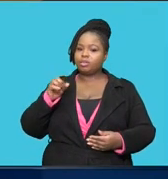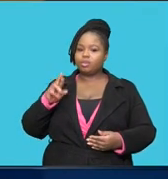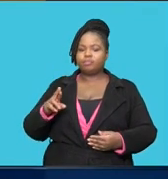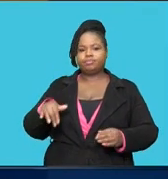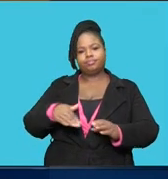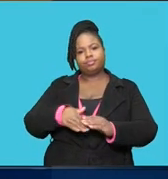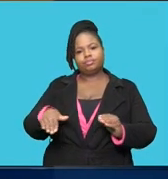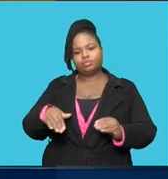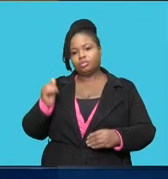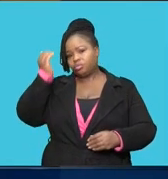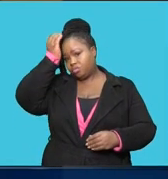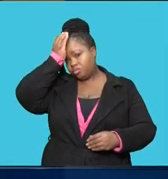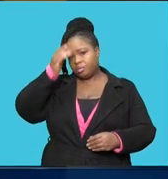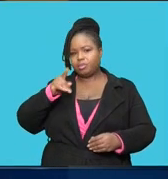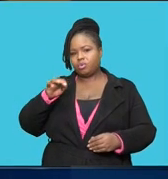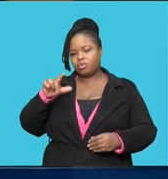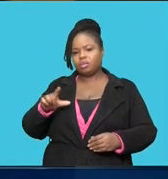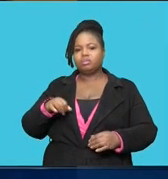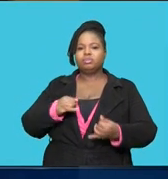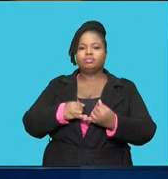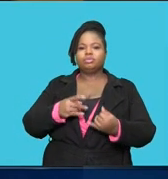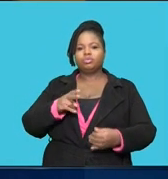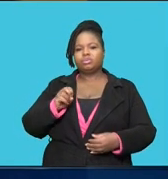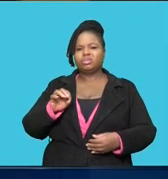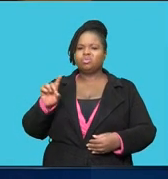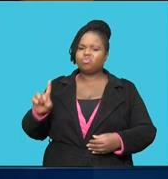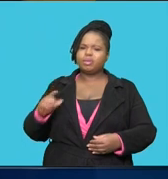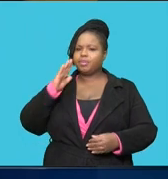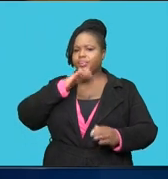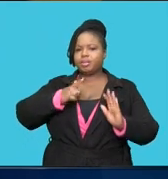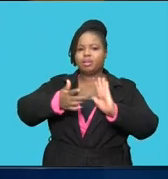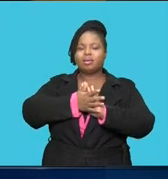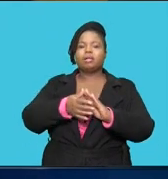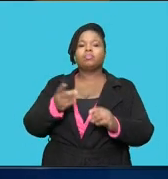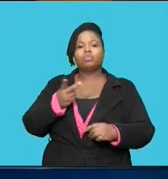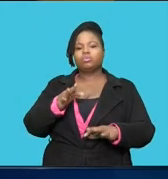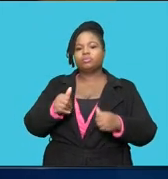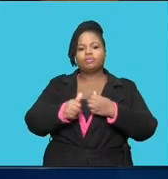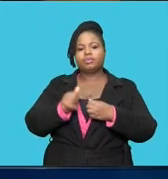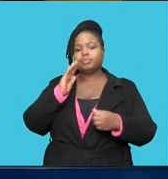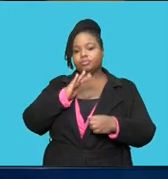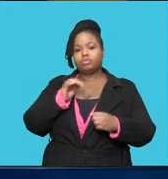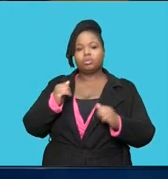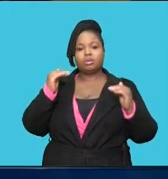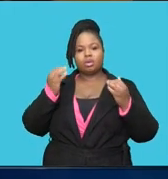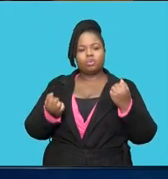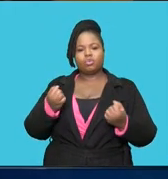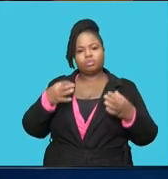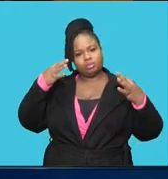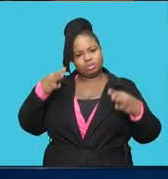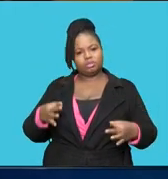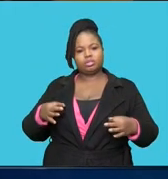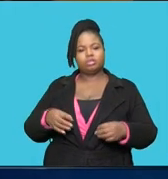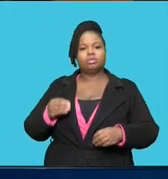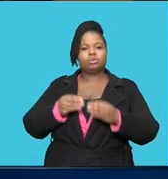of Zuma on medical parole in September 2001 was illegal. Thus, in accordance with the Supreme Court's ruling, the National